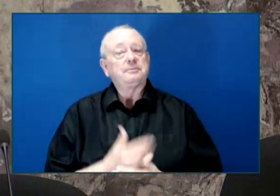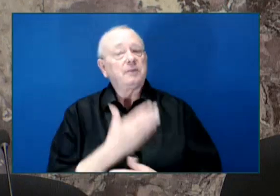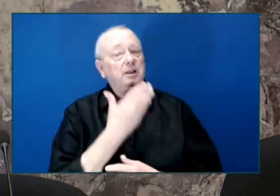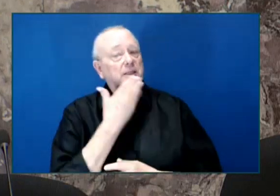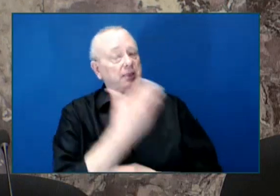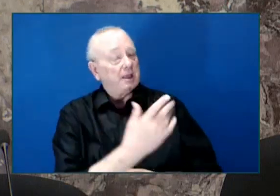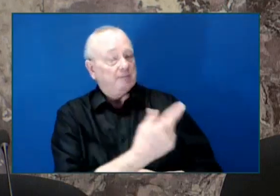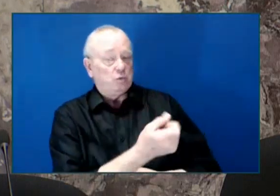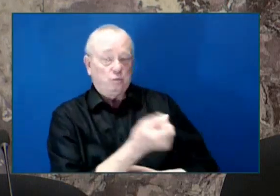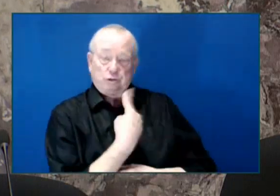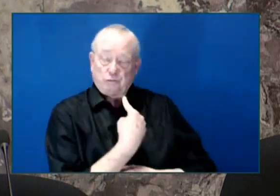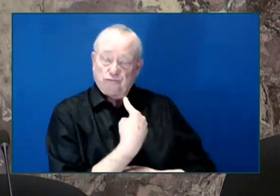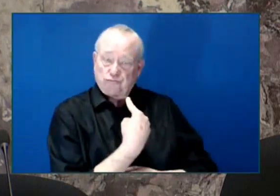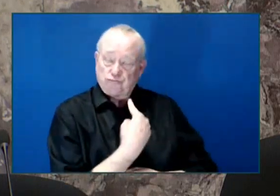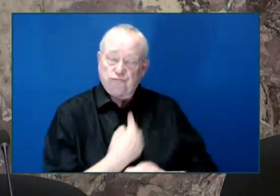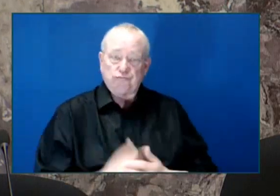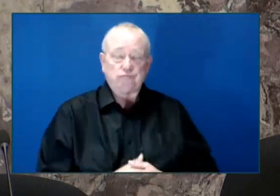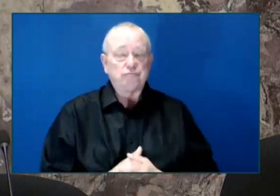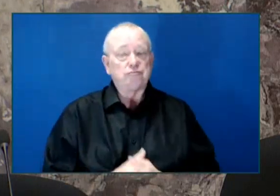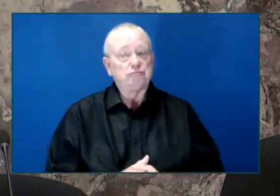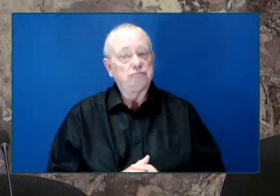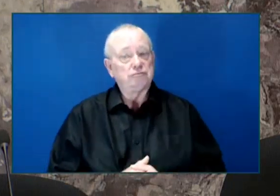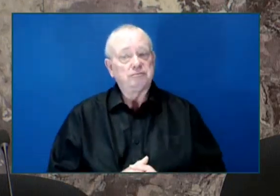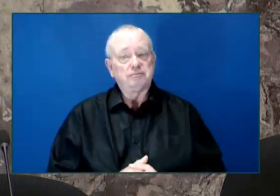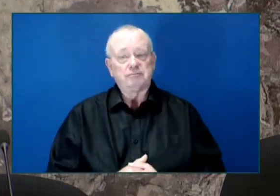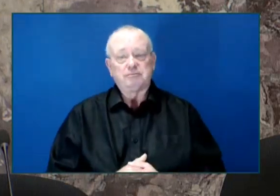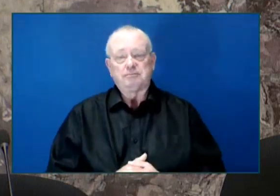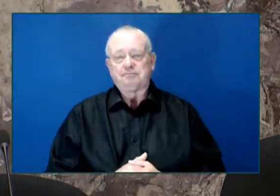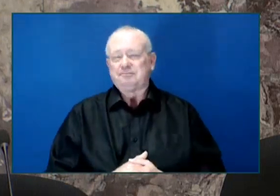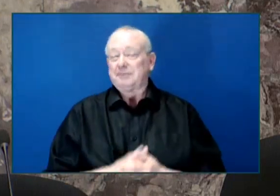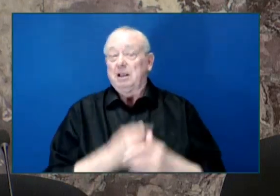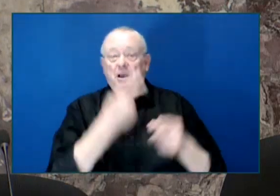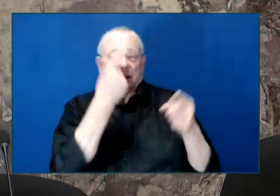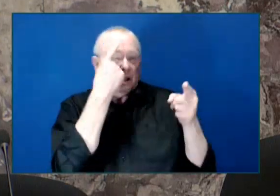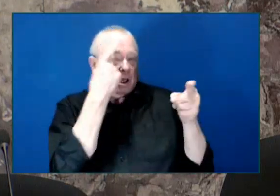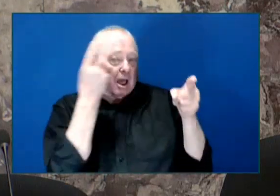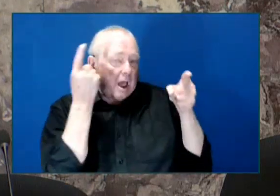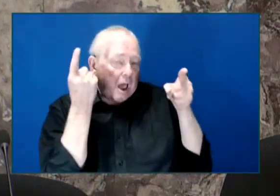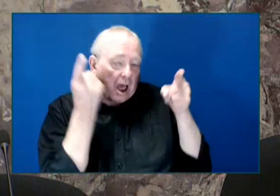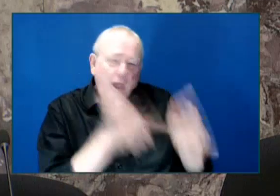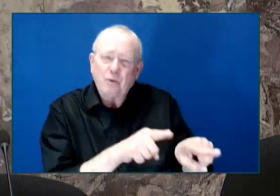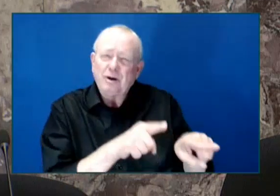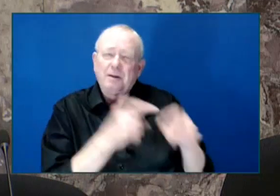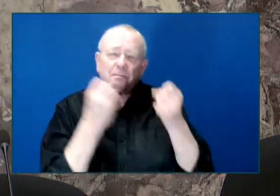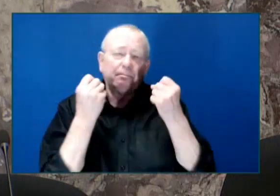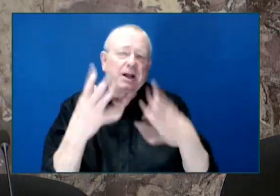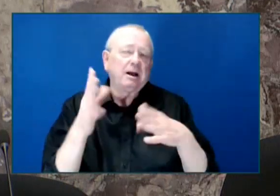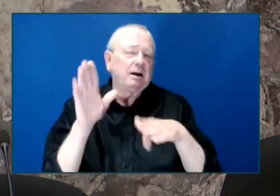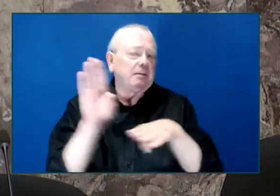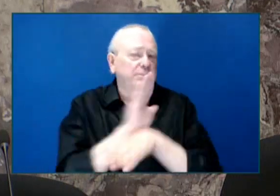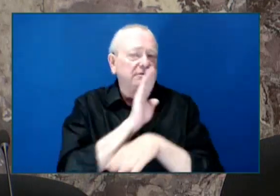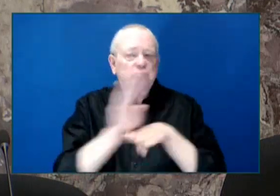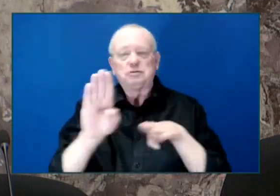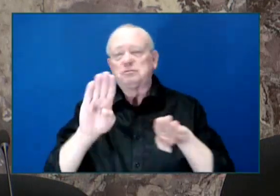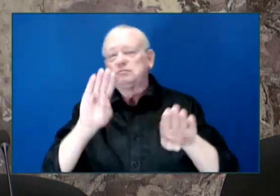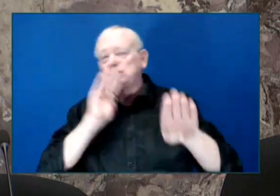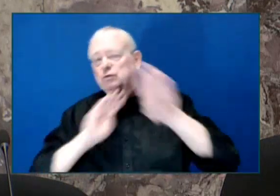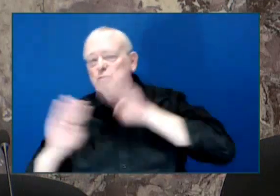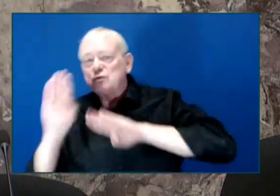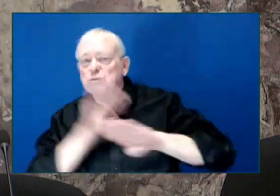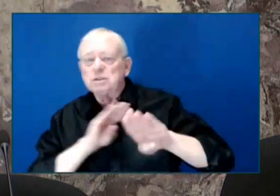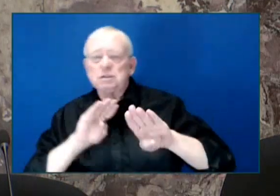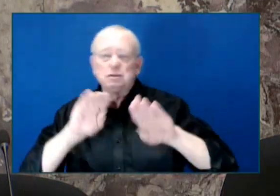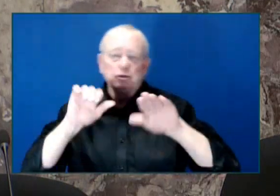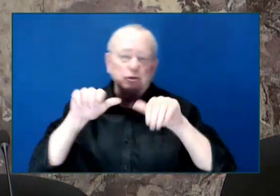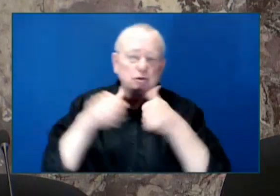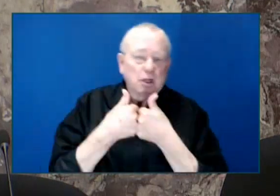doubt that a number of businesses are faced with significant challenges. We've seen global inflation, we've seen